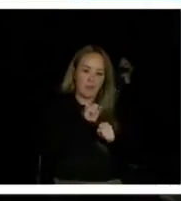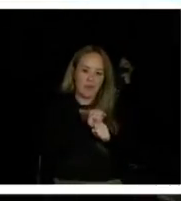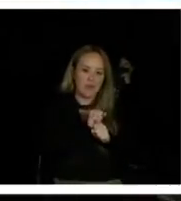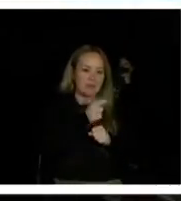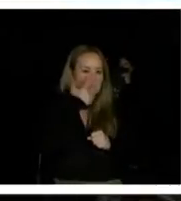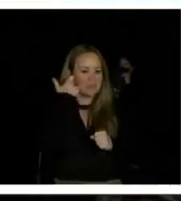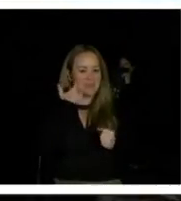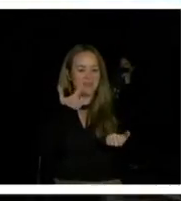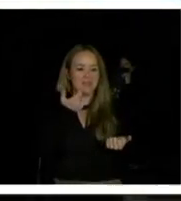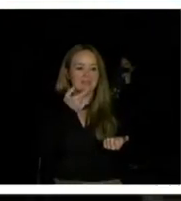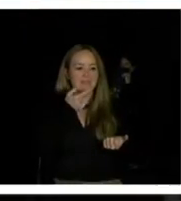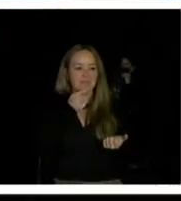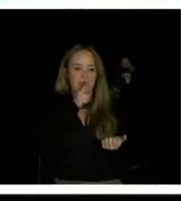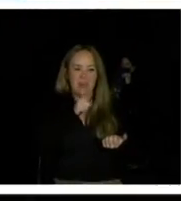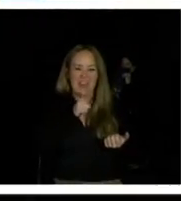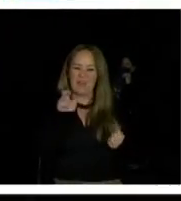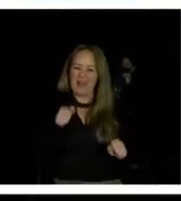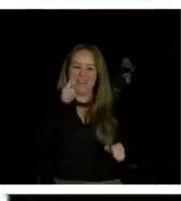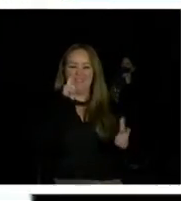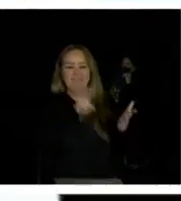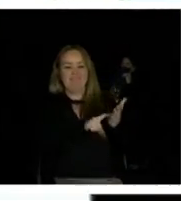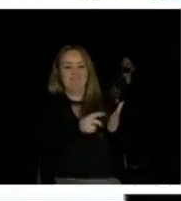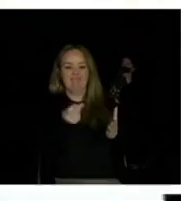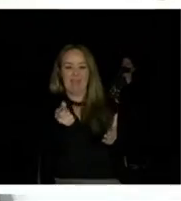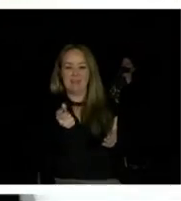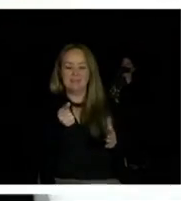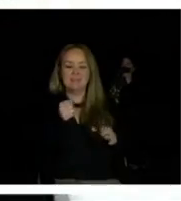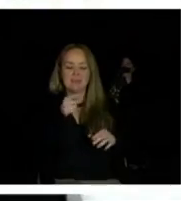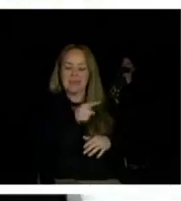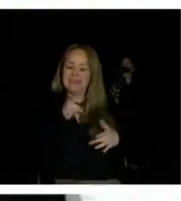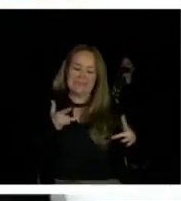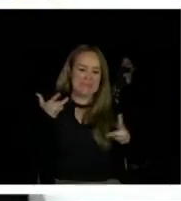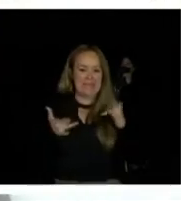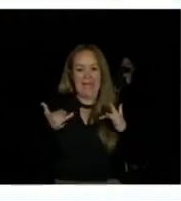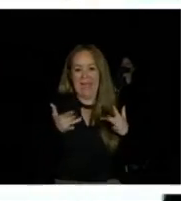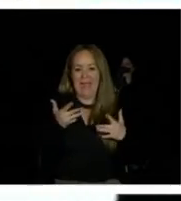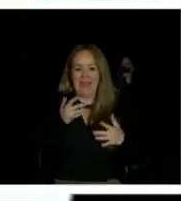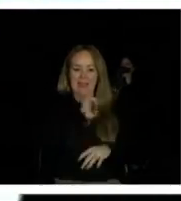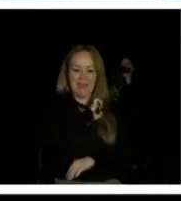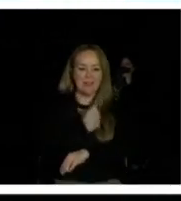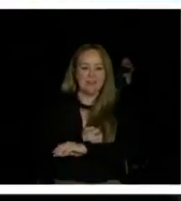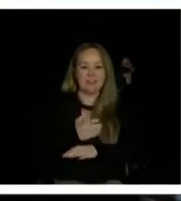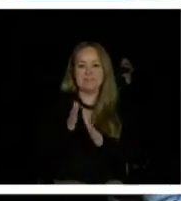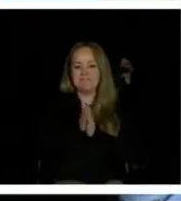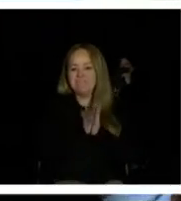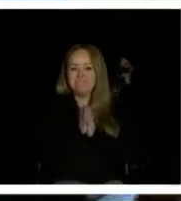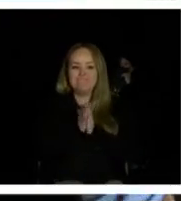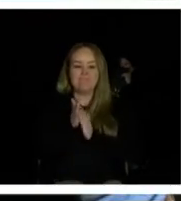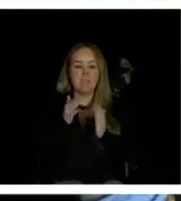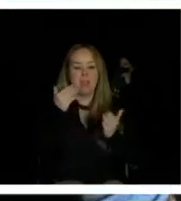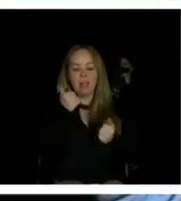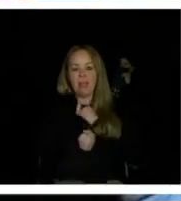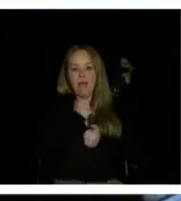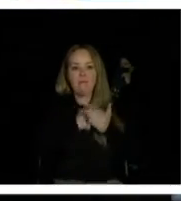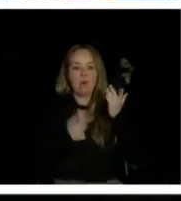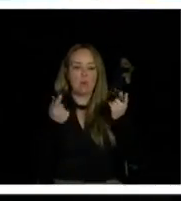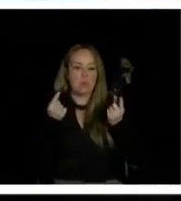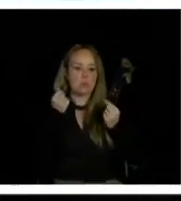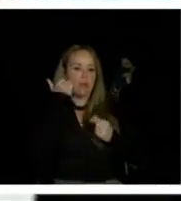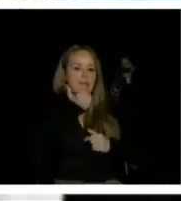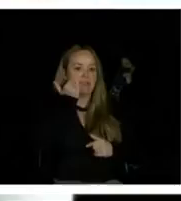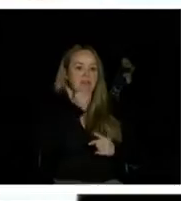just exudes, right? You know, they're so excited. They're so passionate. They love what they do every day. And that